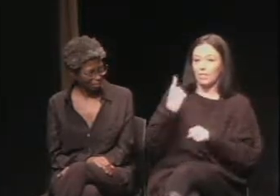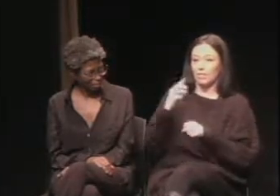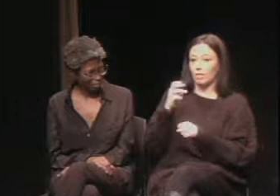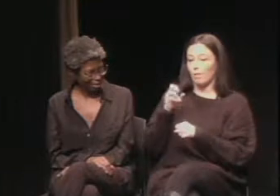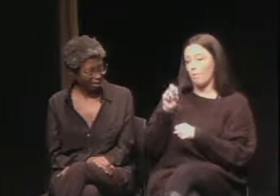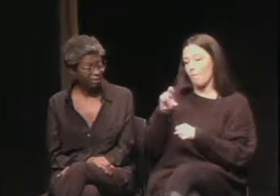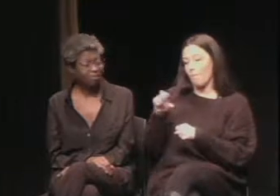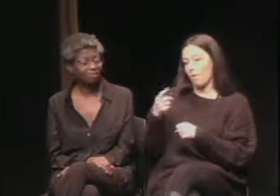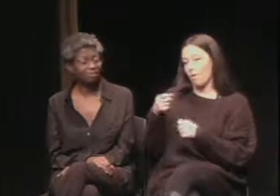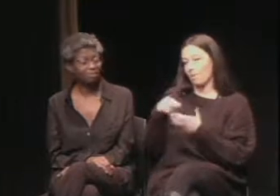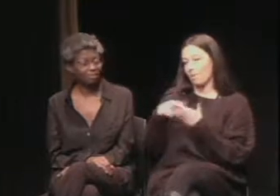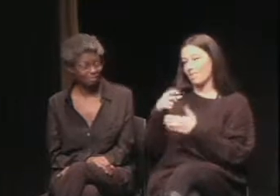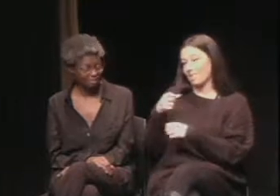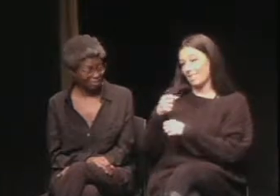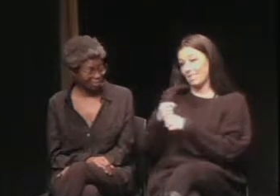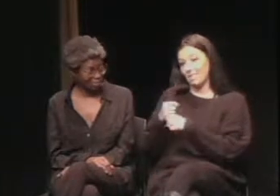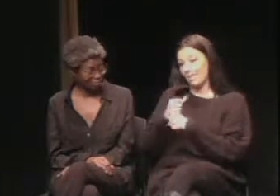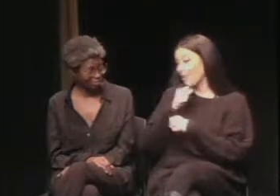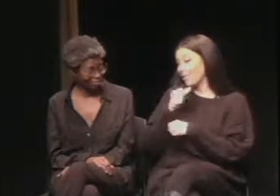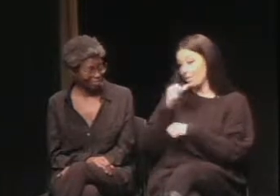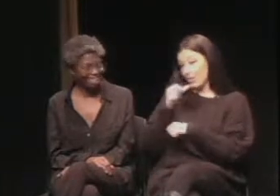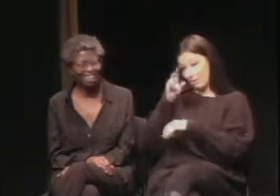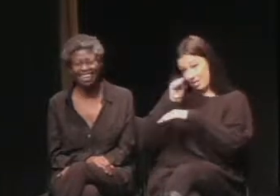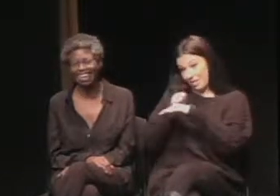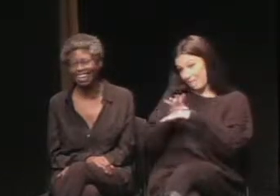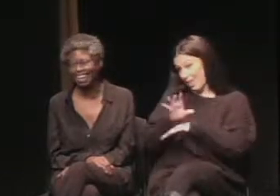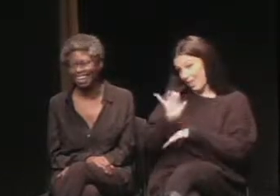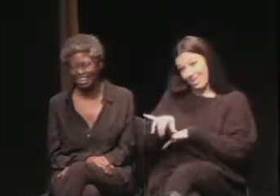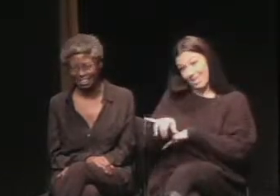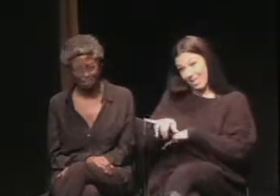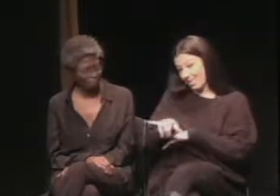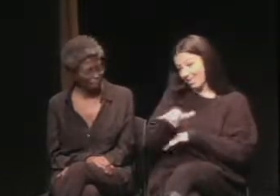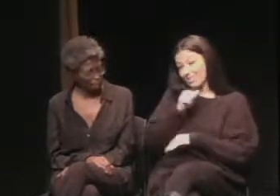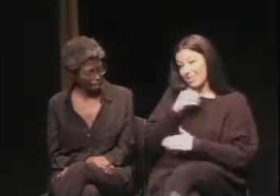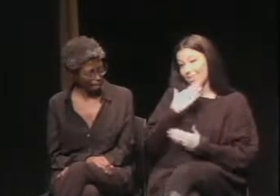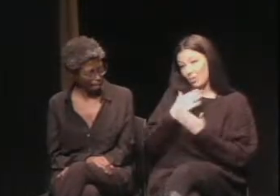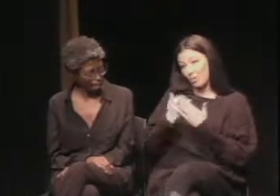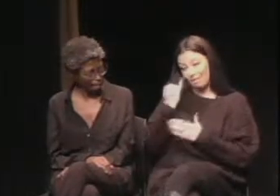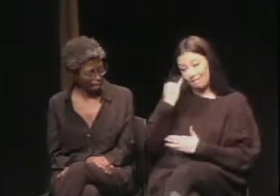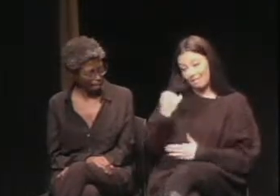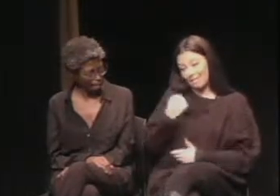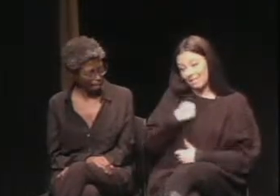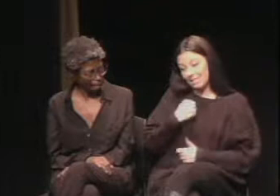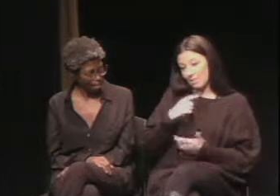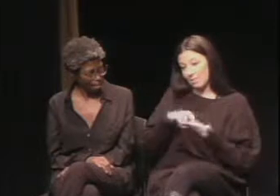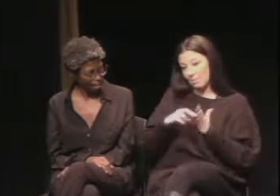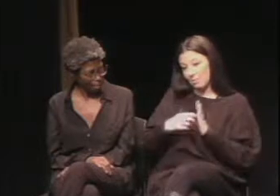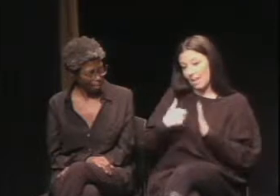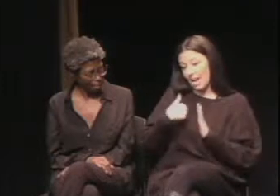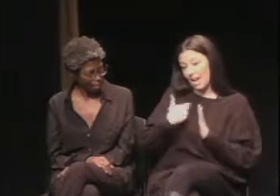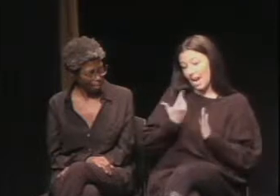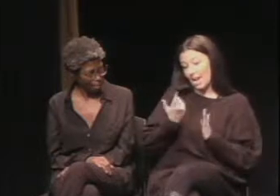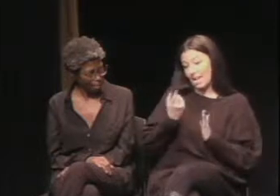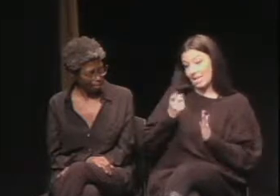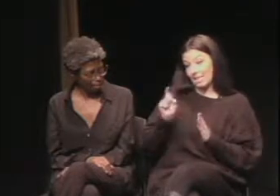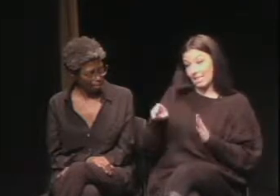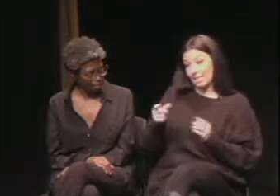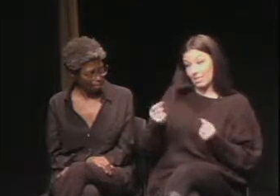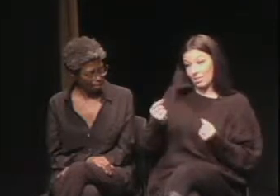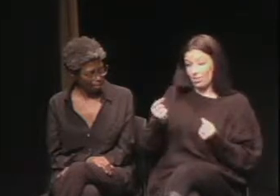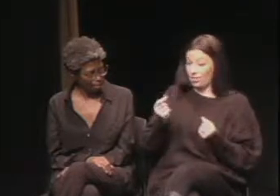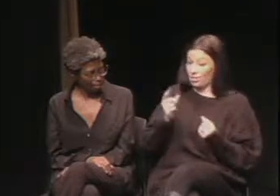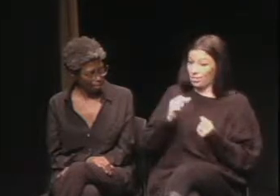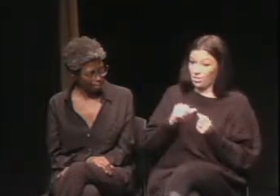March of this year. Well, I don't advise that. Don't advise that at all. Which meant that I had to just kind